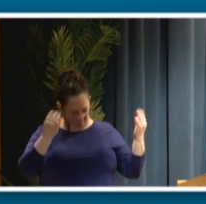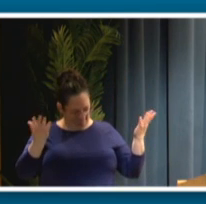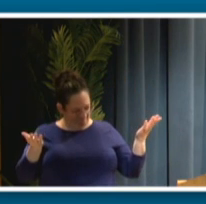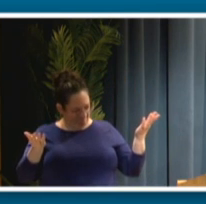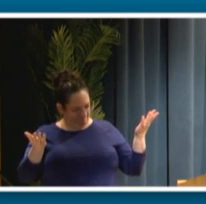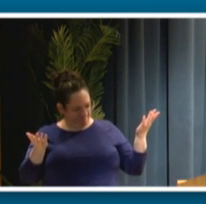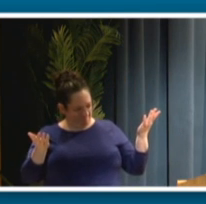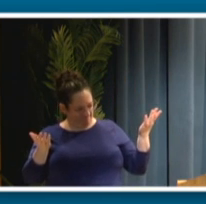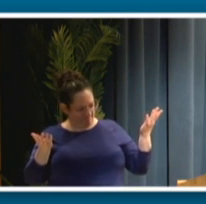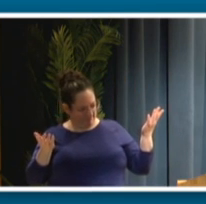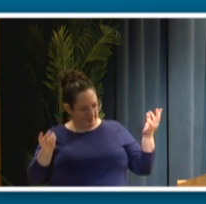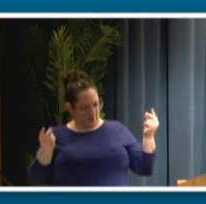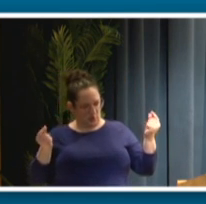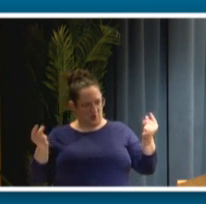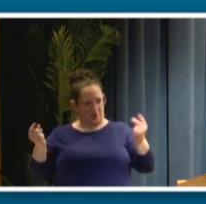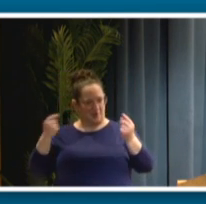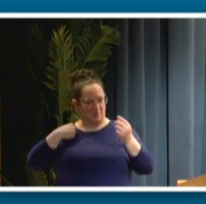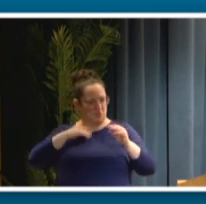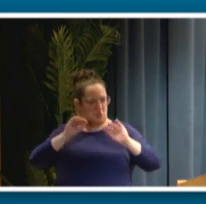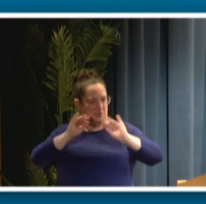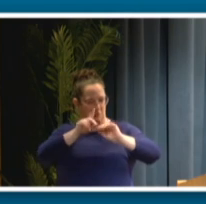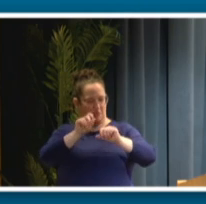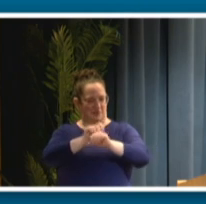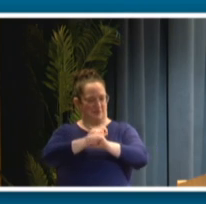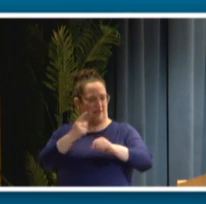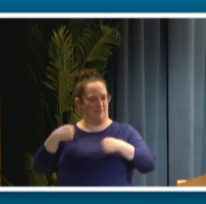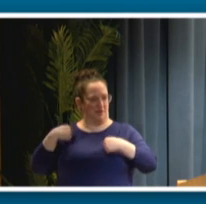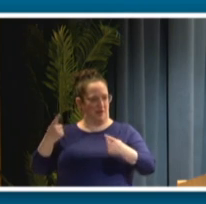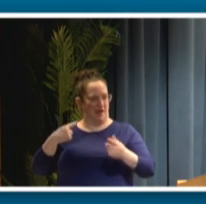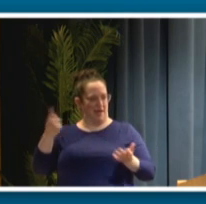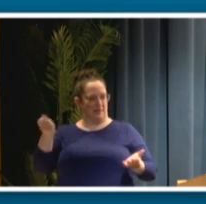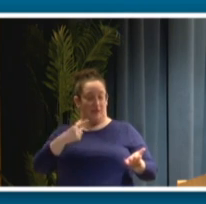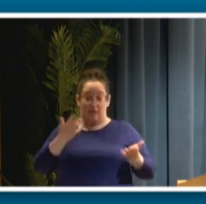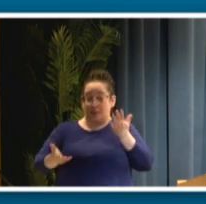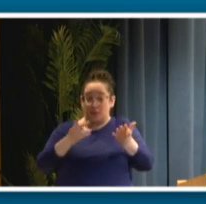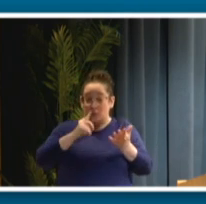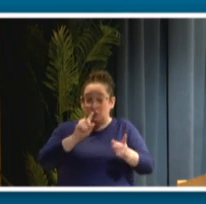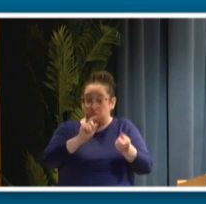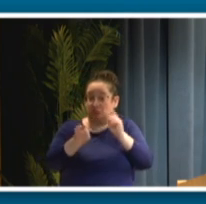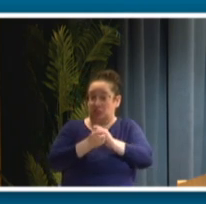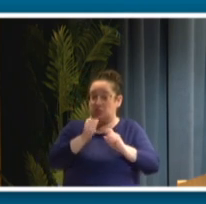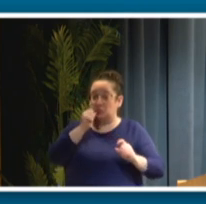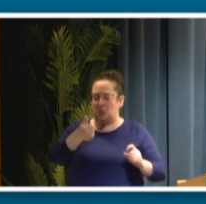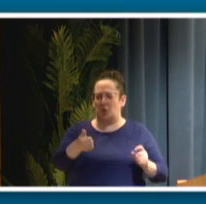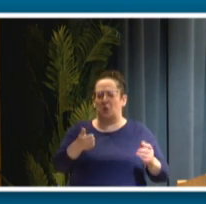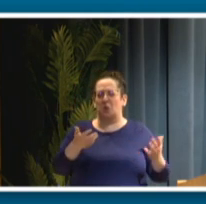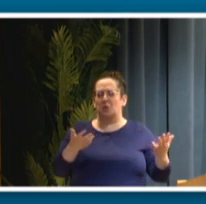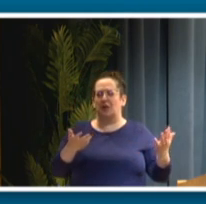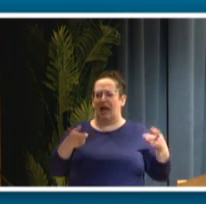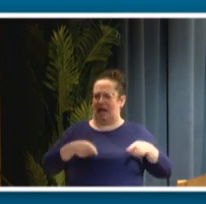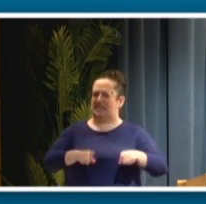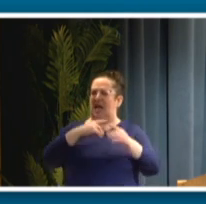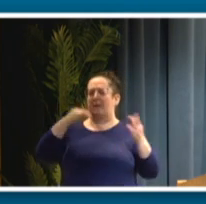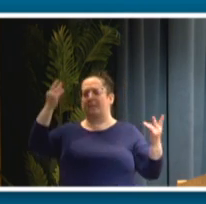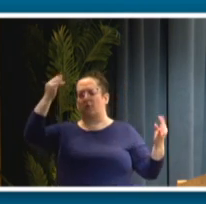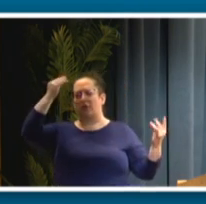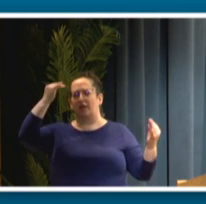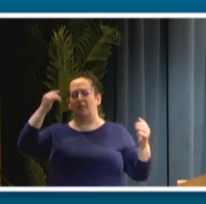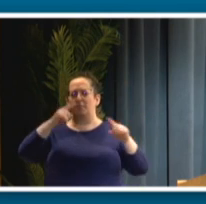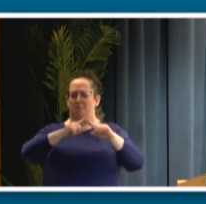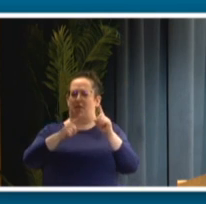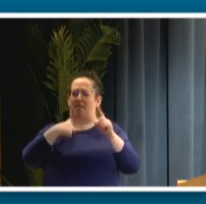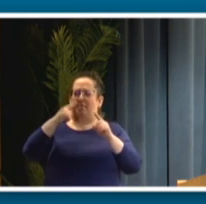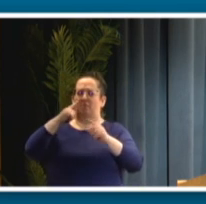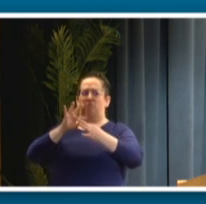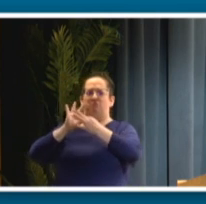in a very sort of quick moment of recollection, and this may change tomorrow when I think about it more, but I think it has to do with my mom.